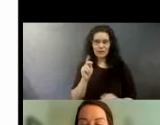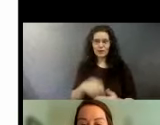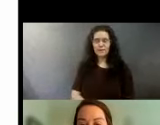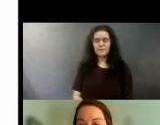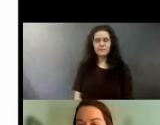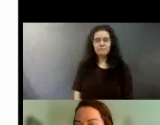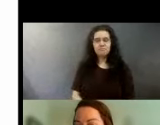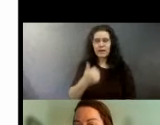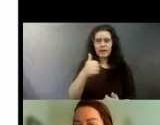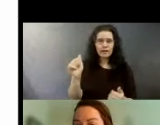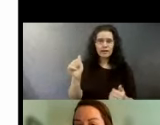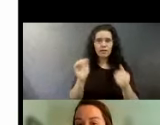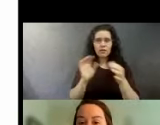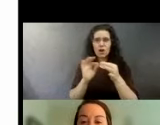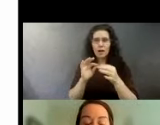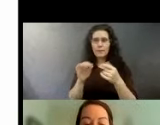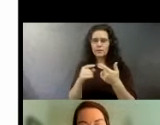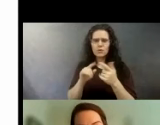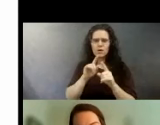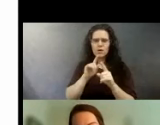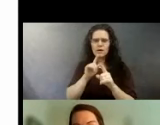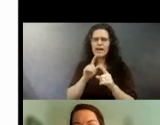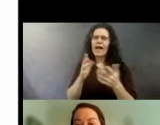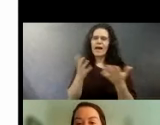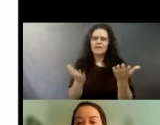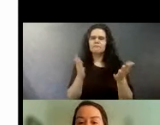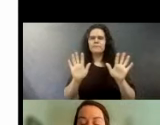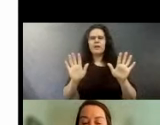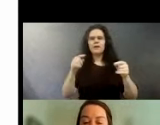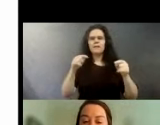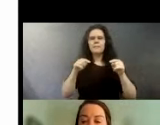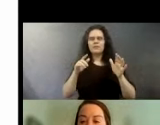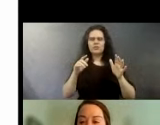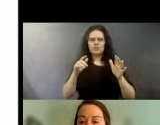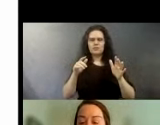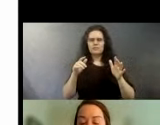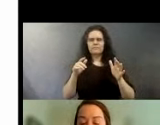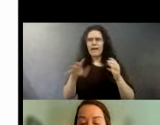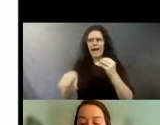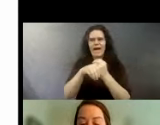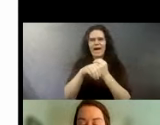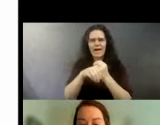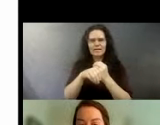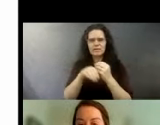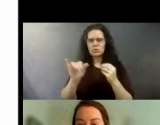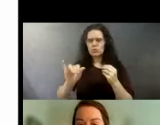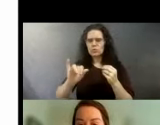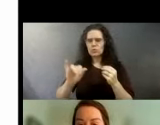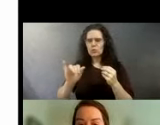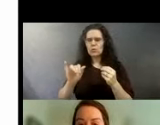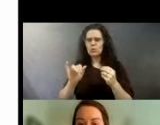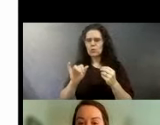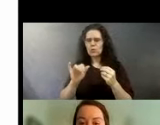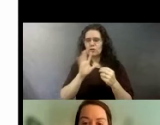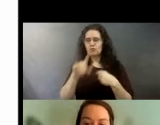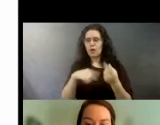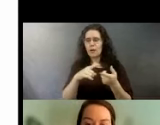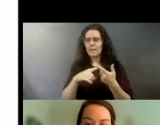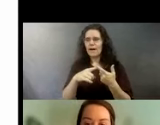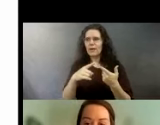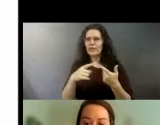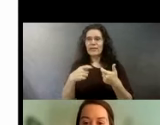Any other comments? Or and maybe just to extend this, I think when we talked about sort of the